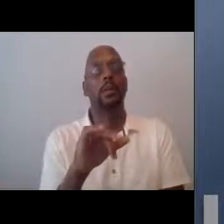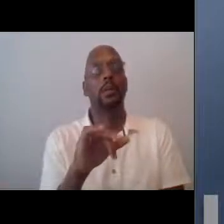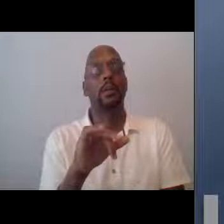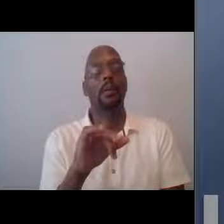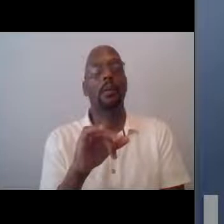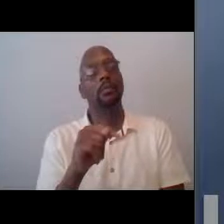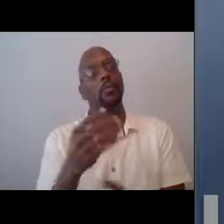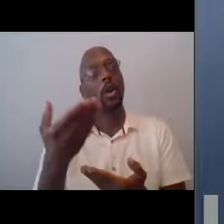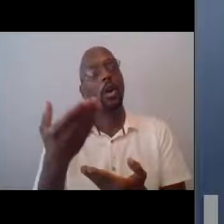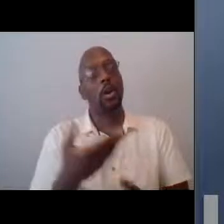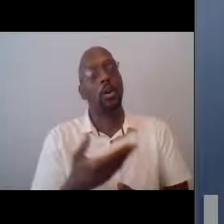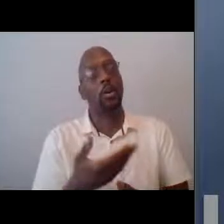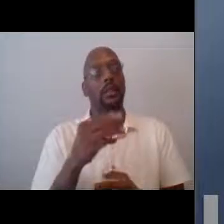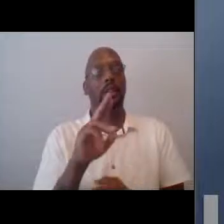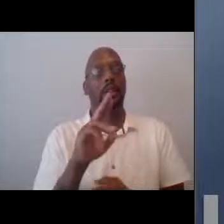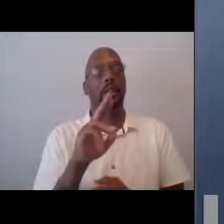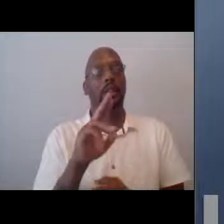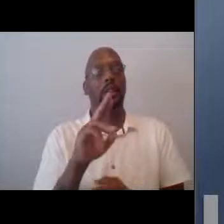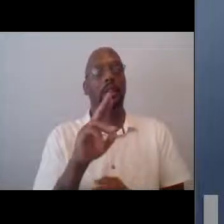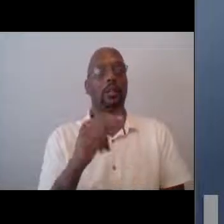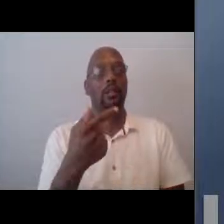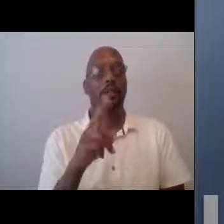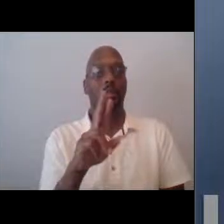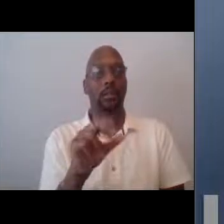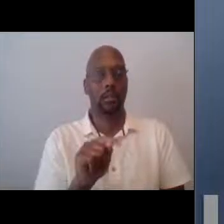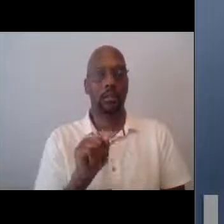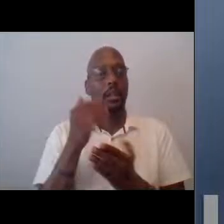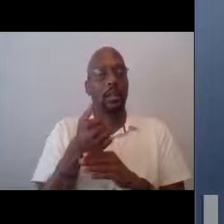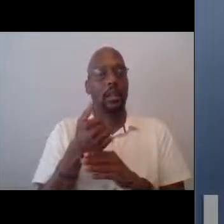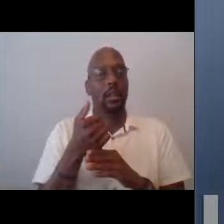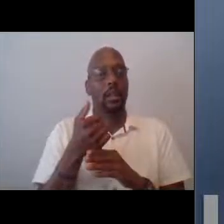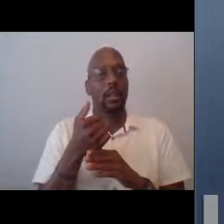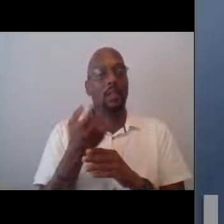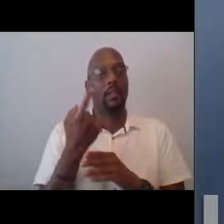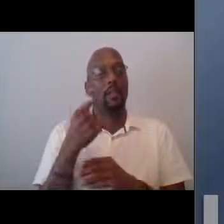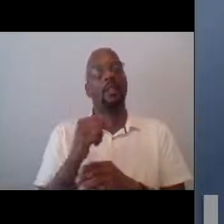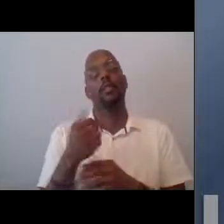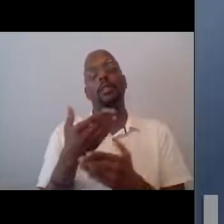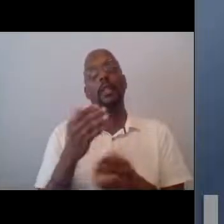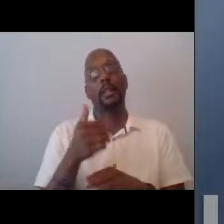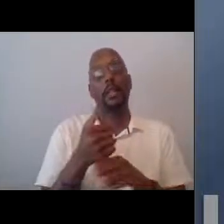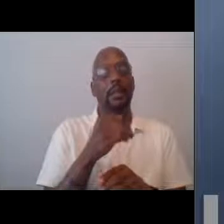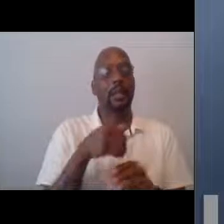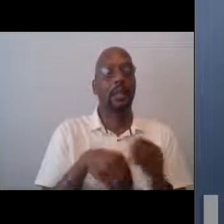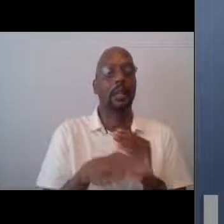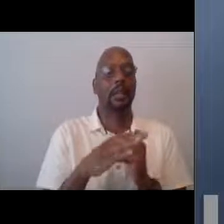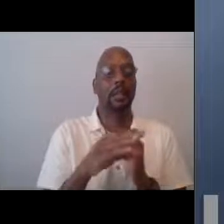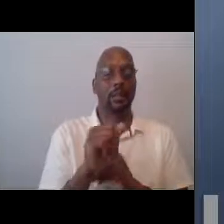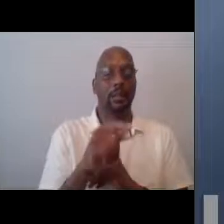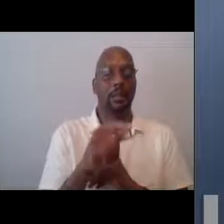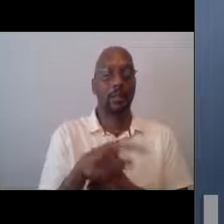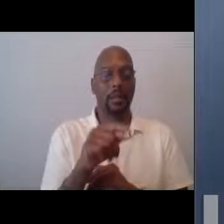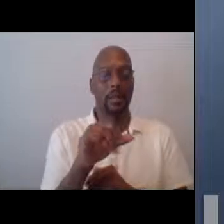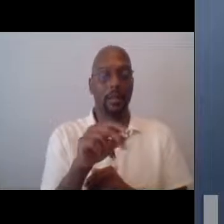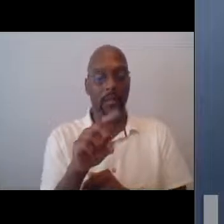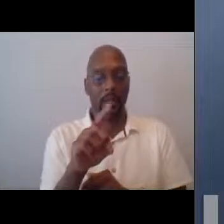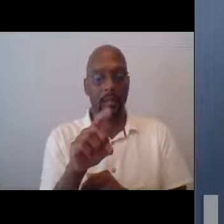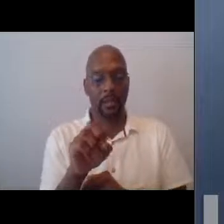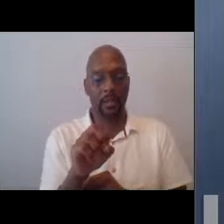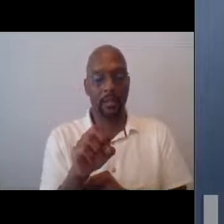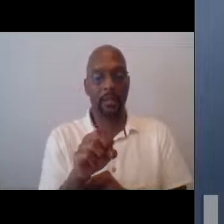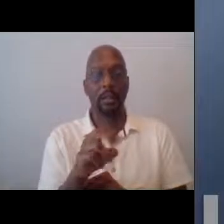collaboration with CalSTA. The summit was held in response to an action identified in CAPTI. The action called for a discussion with rural